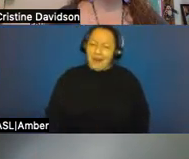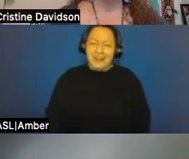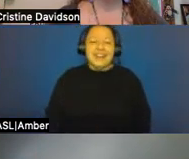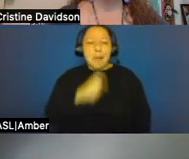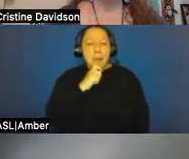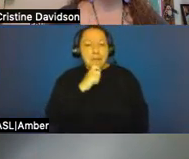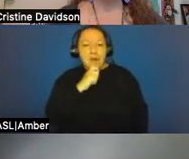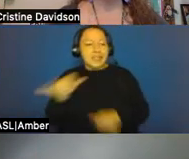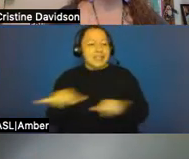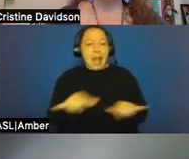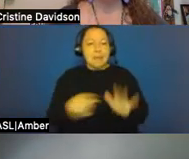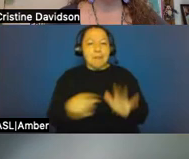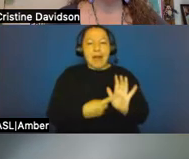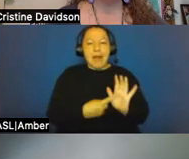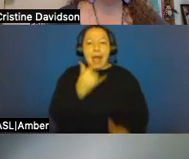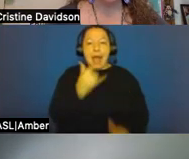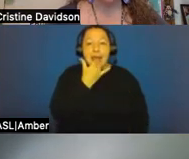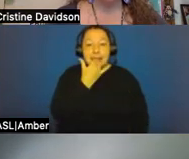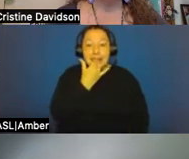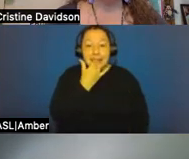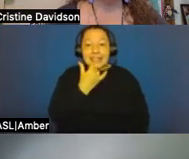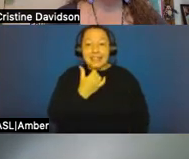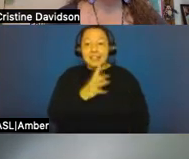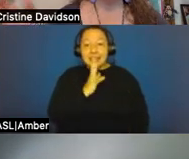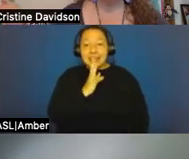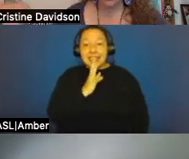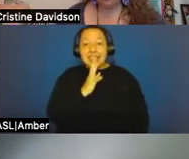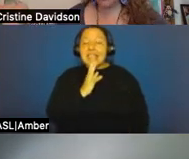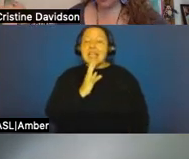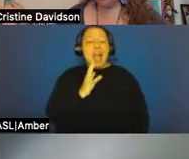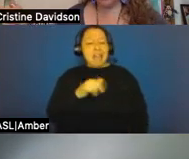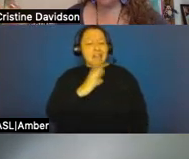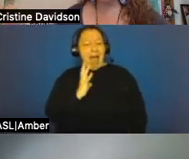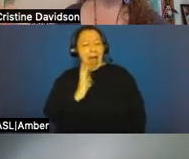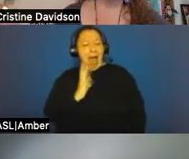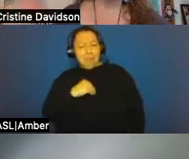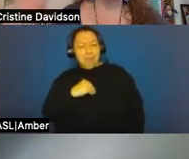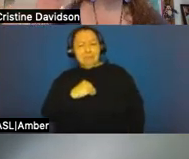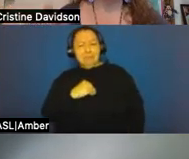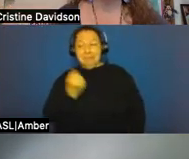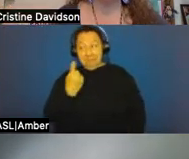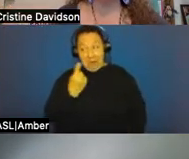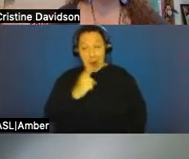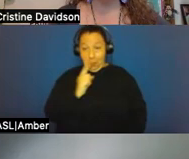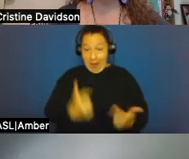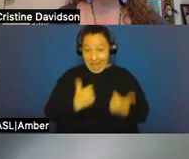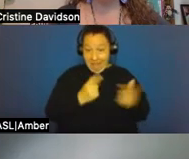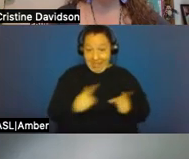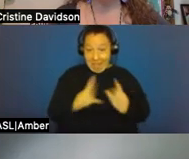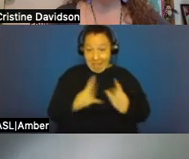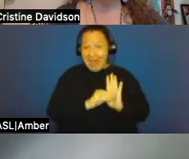just accidentally come off. And it's okay, of course, but also real life is happening. So just be conscientious